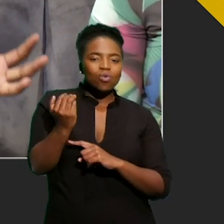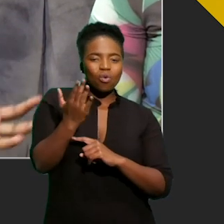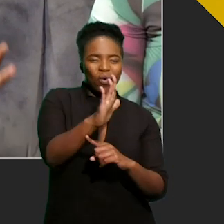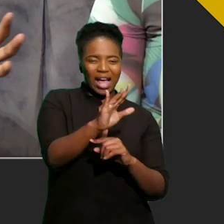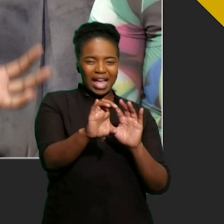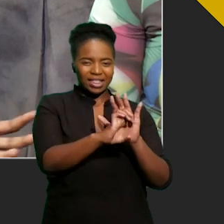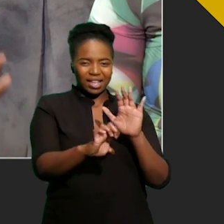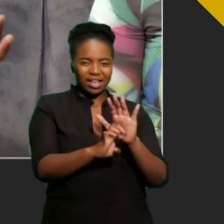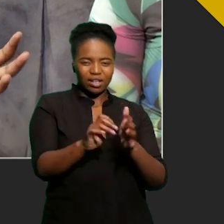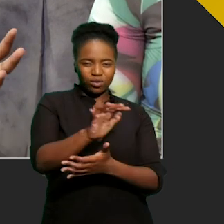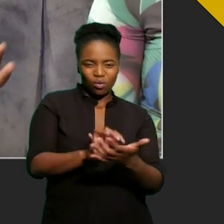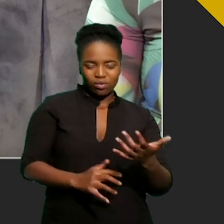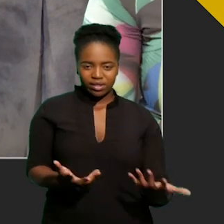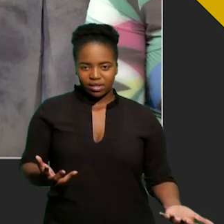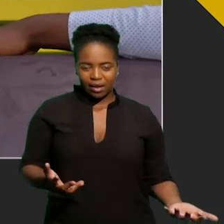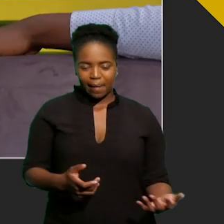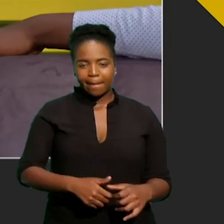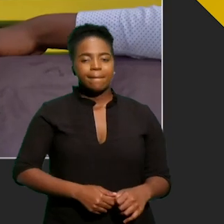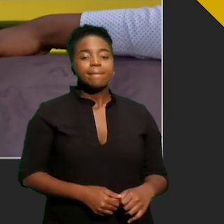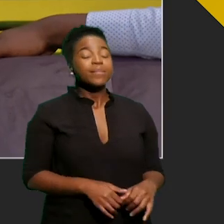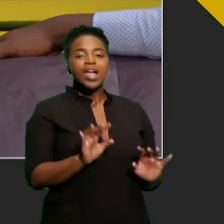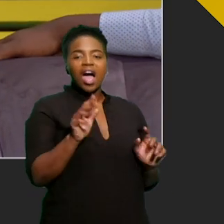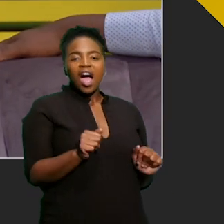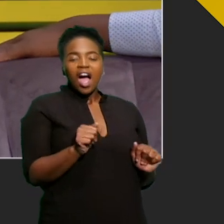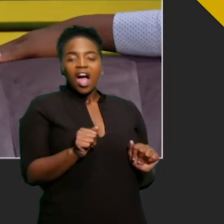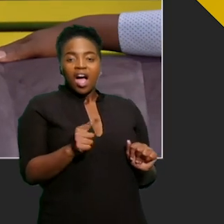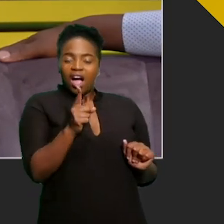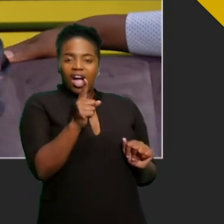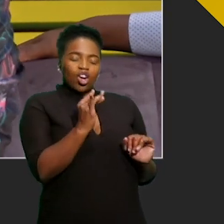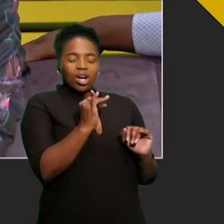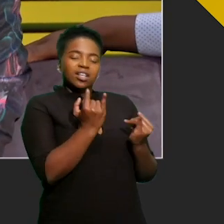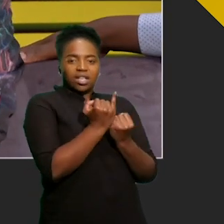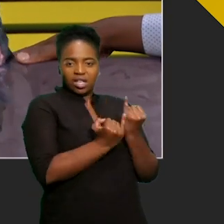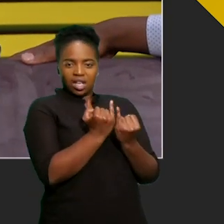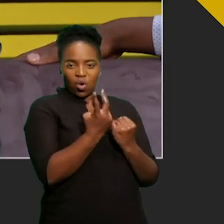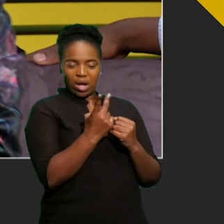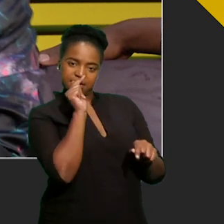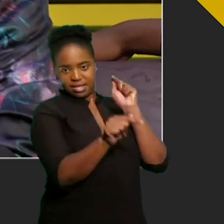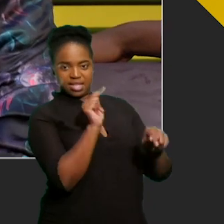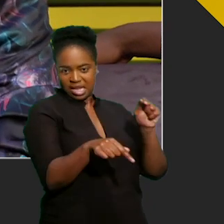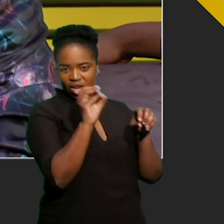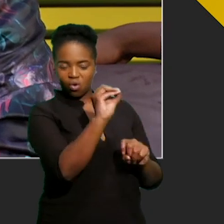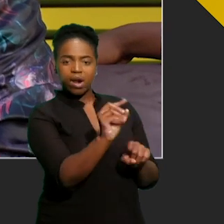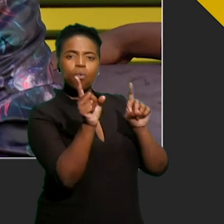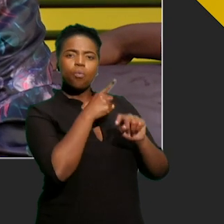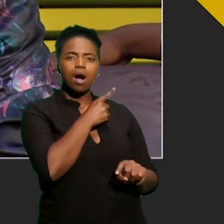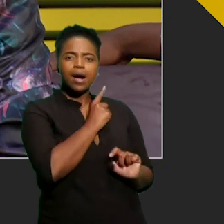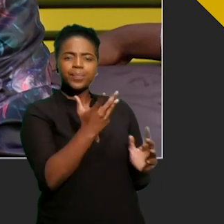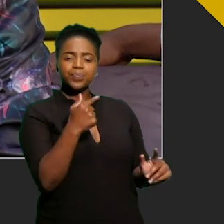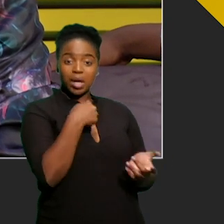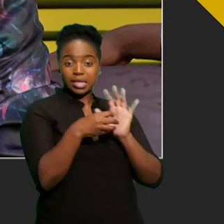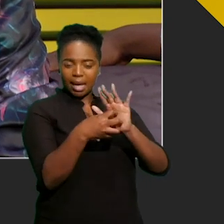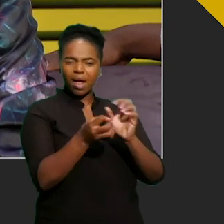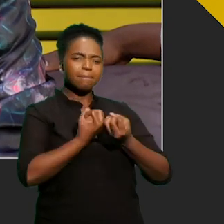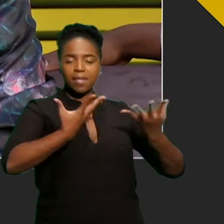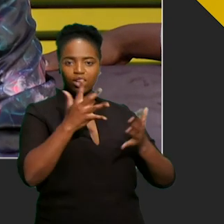ethical element come in? Look, I think the conversation is a little one-sided on the blame side, right? Because in entertainment, for instance, a